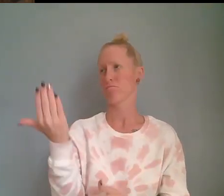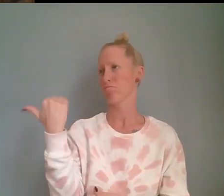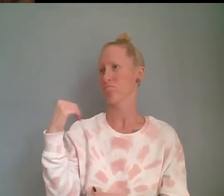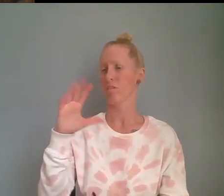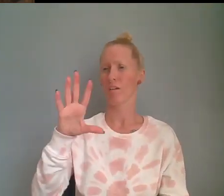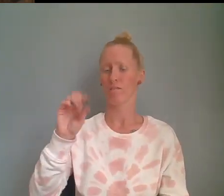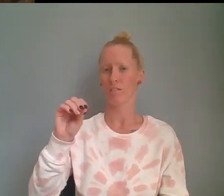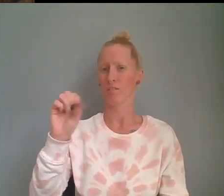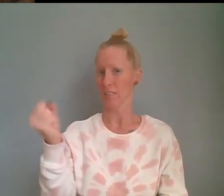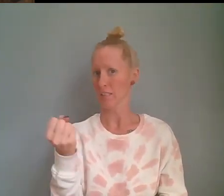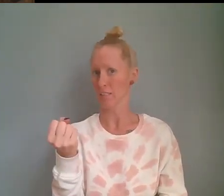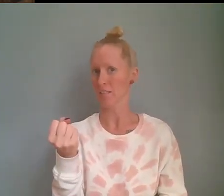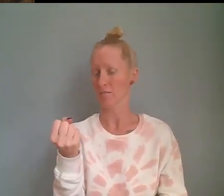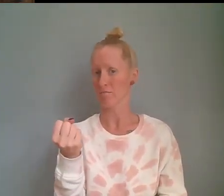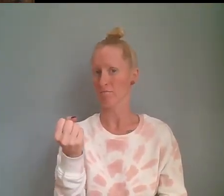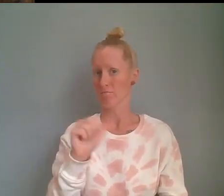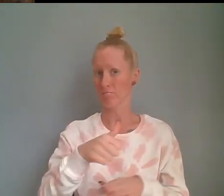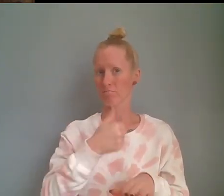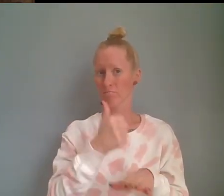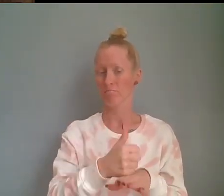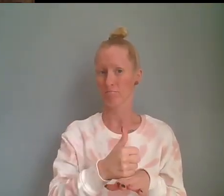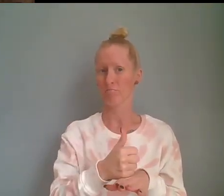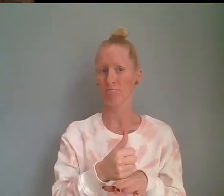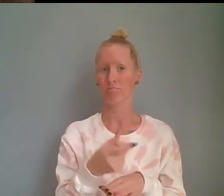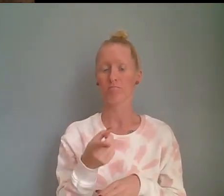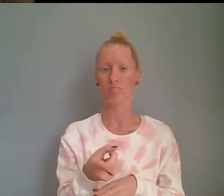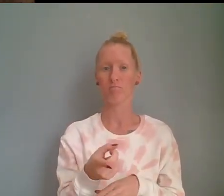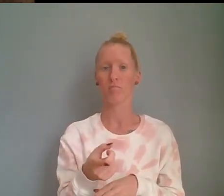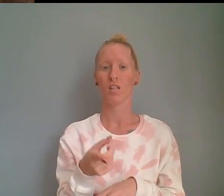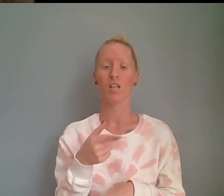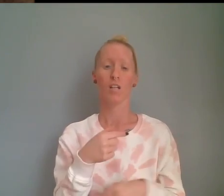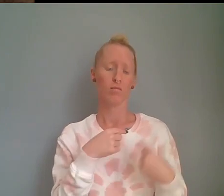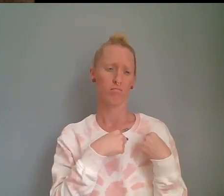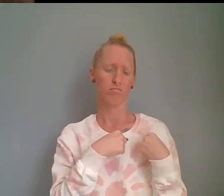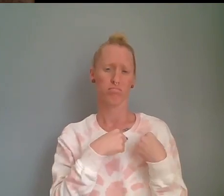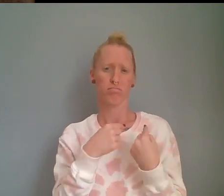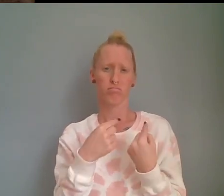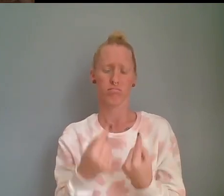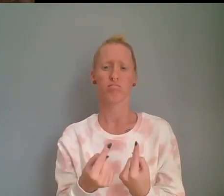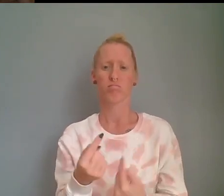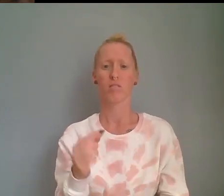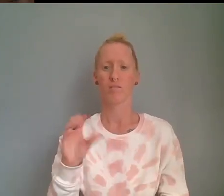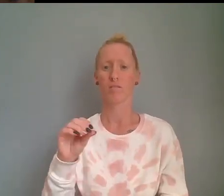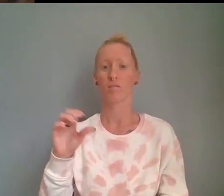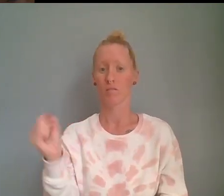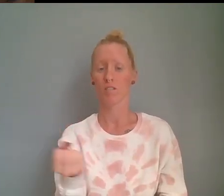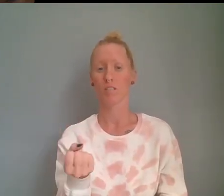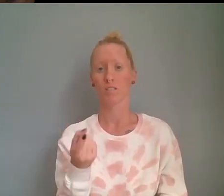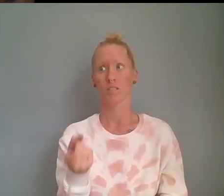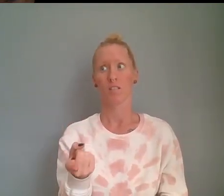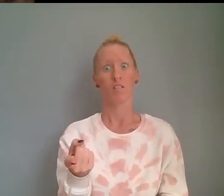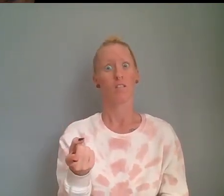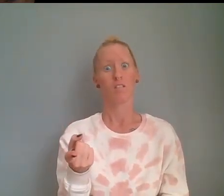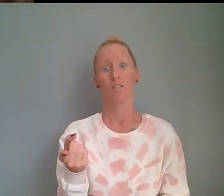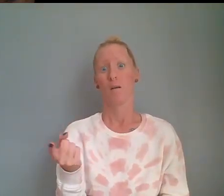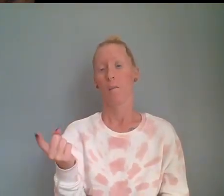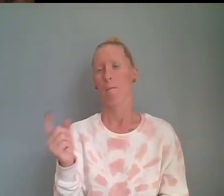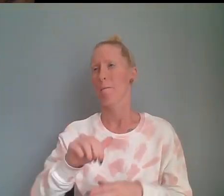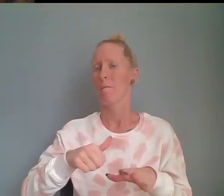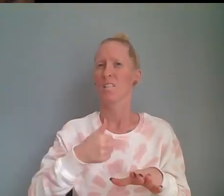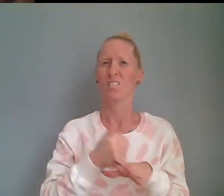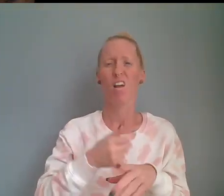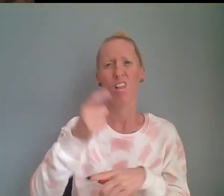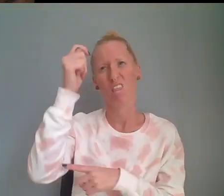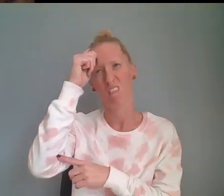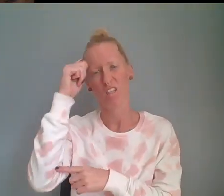And the early editions in the 50s and 60s were highly subjective, and based on Freudian